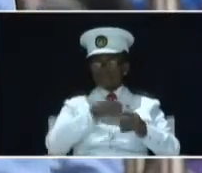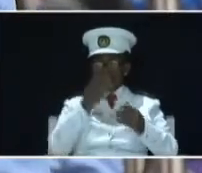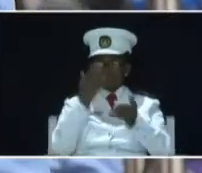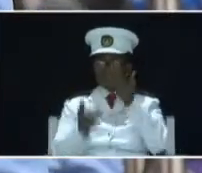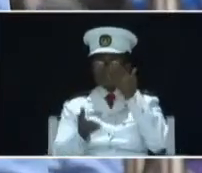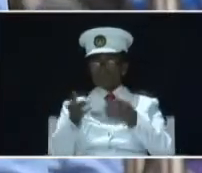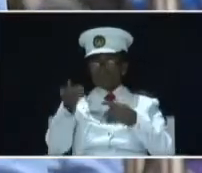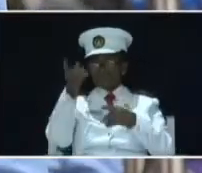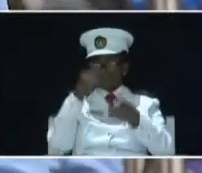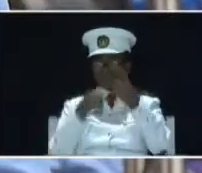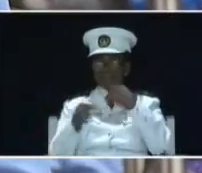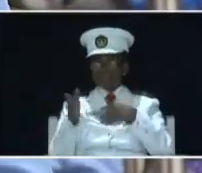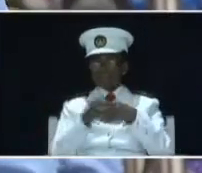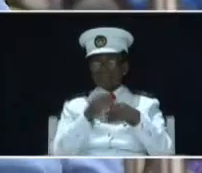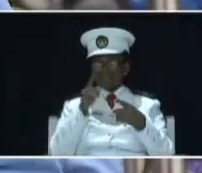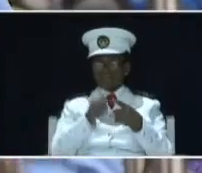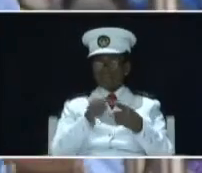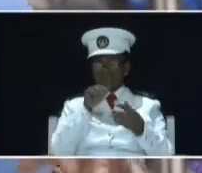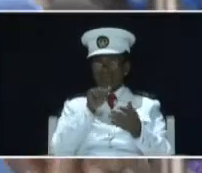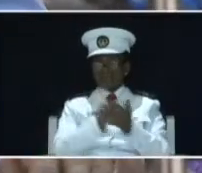if God permits.